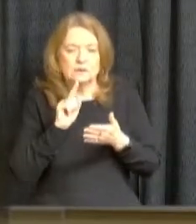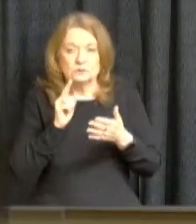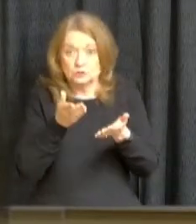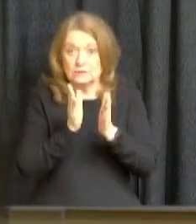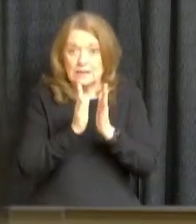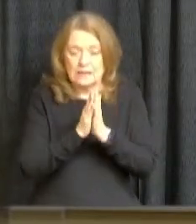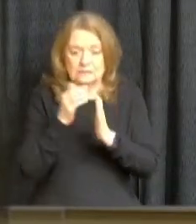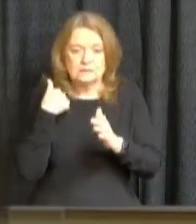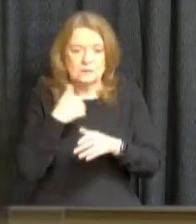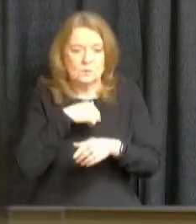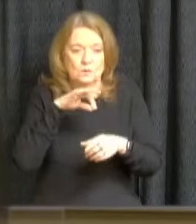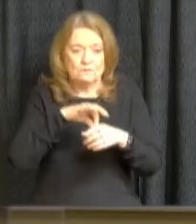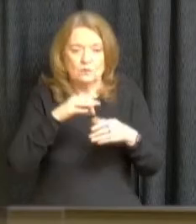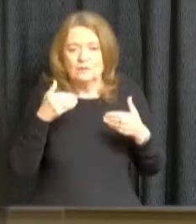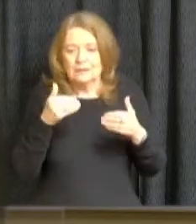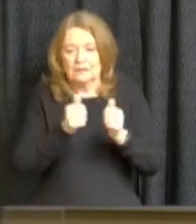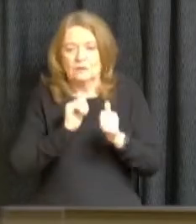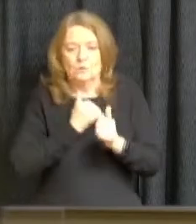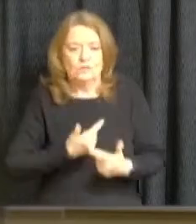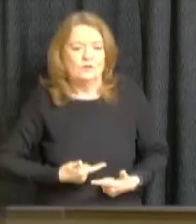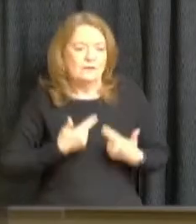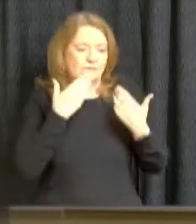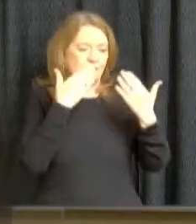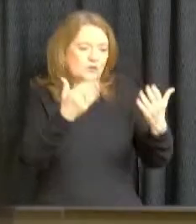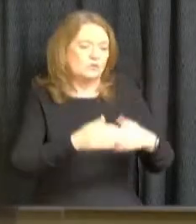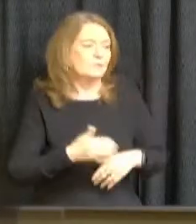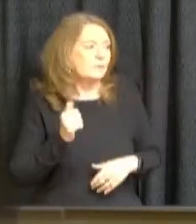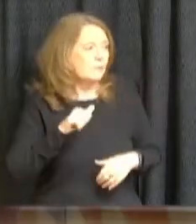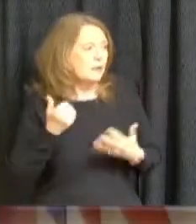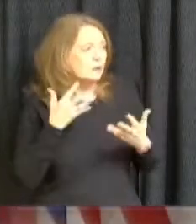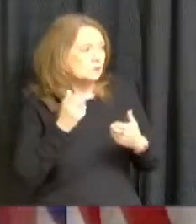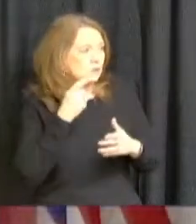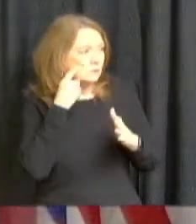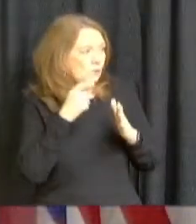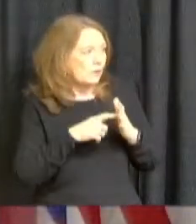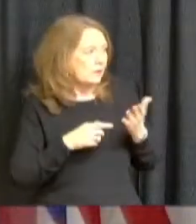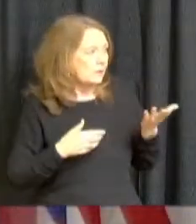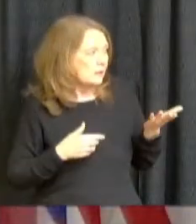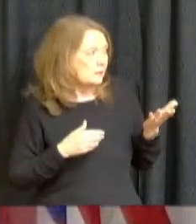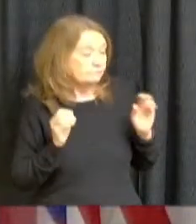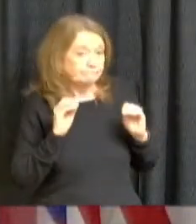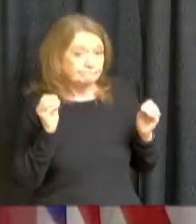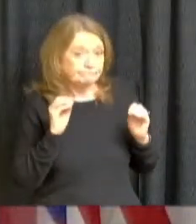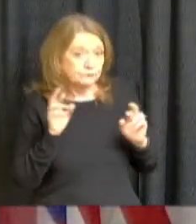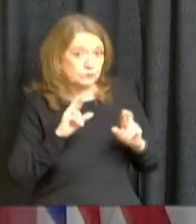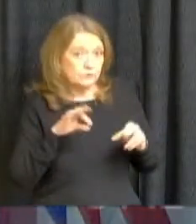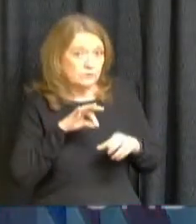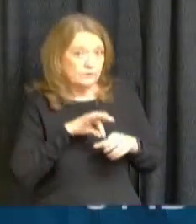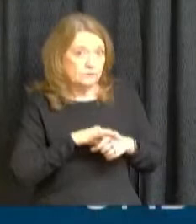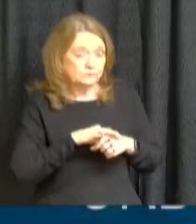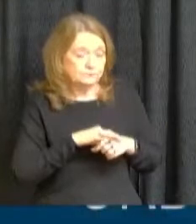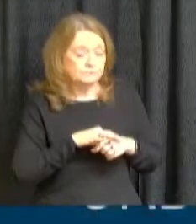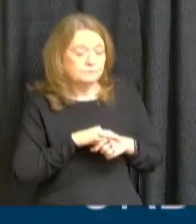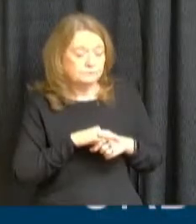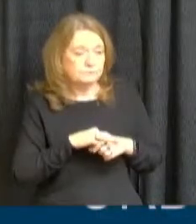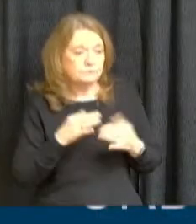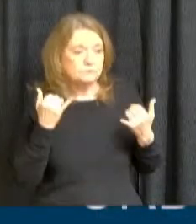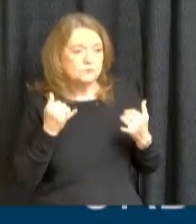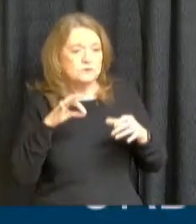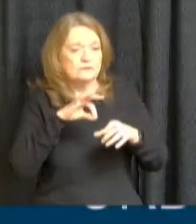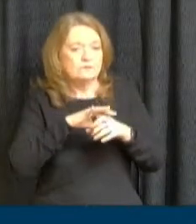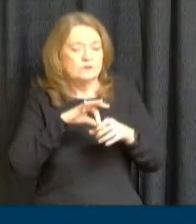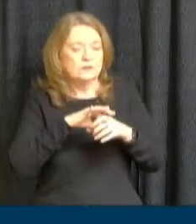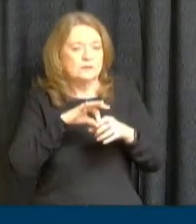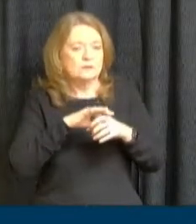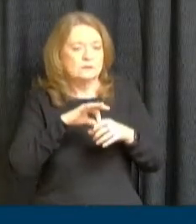ask that we vote and get on with our lives. Thank you. Thank you. Anyone else wish to be recognized? Seeing none, are you ready to vote? We're now